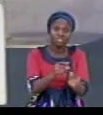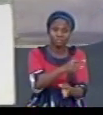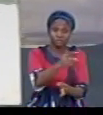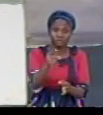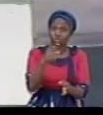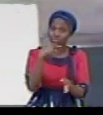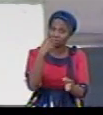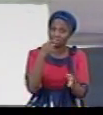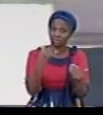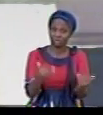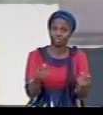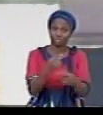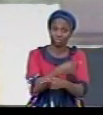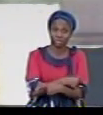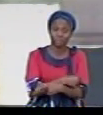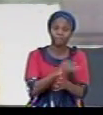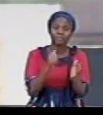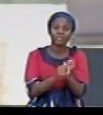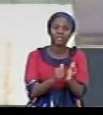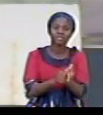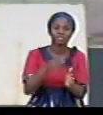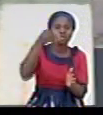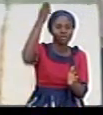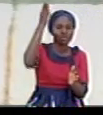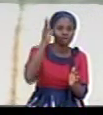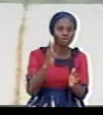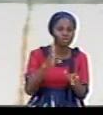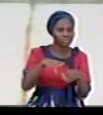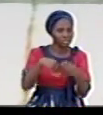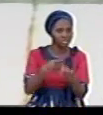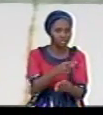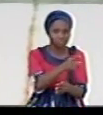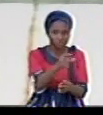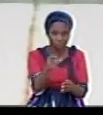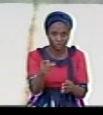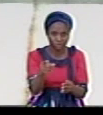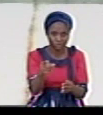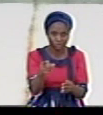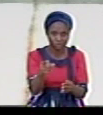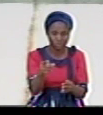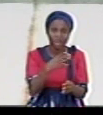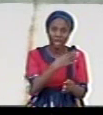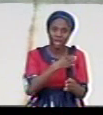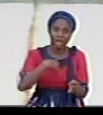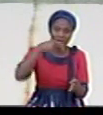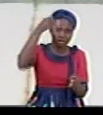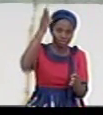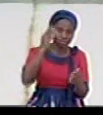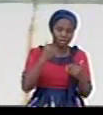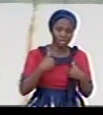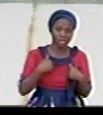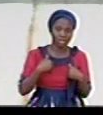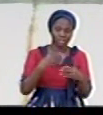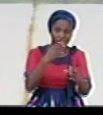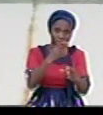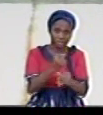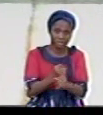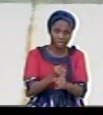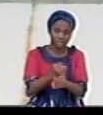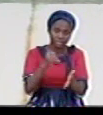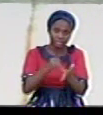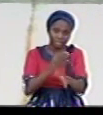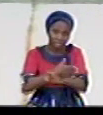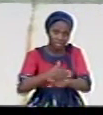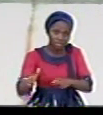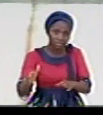today that God gave you and God has taken it away, for you now